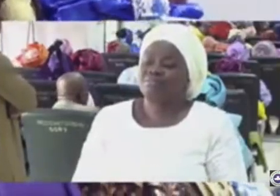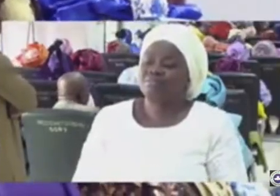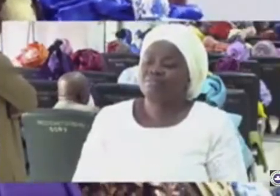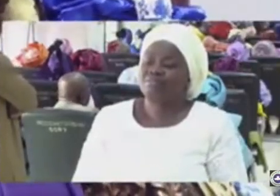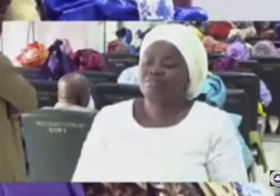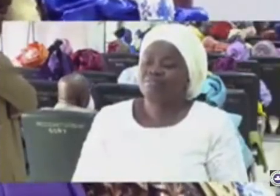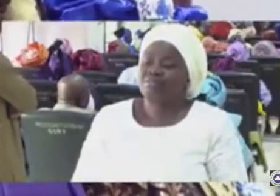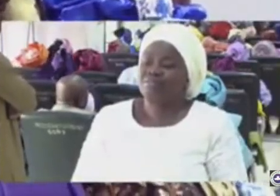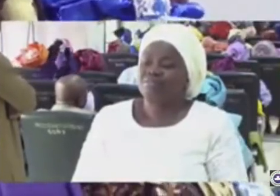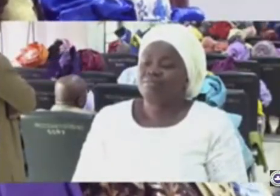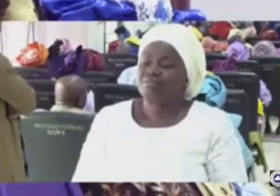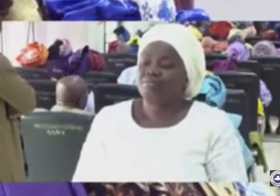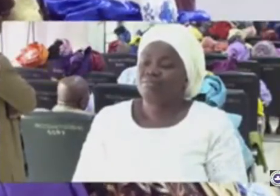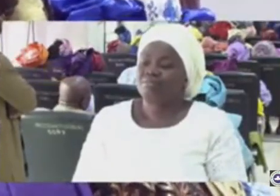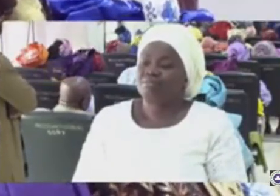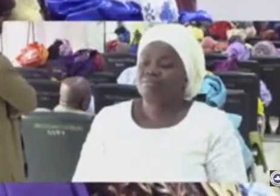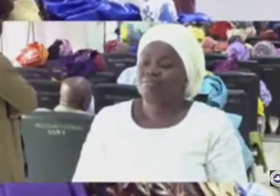he danced.